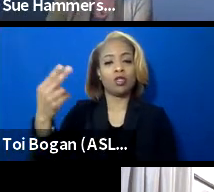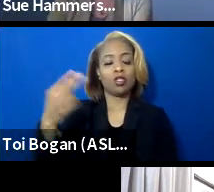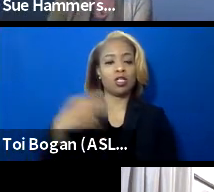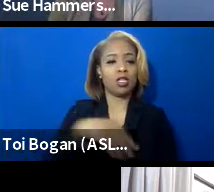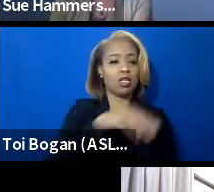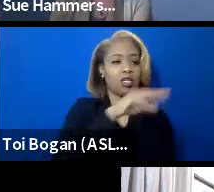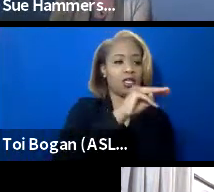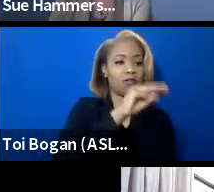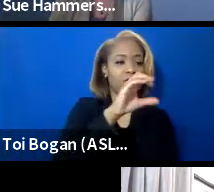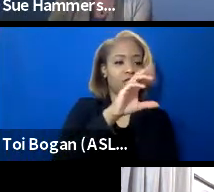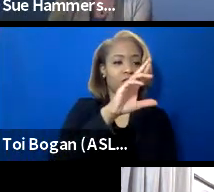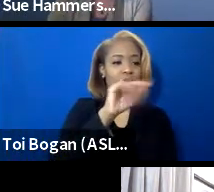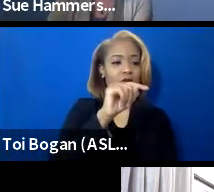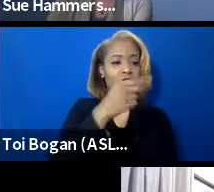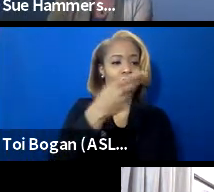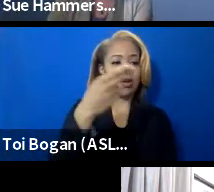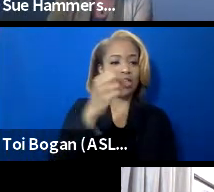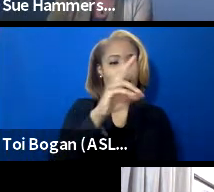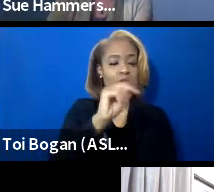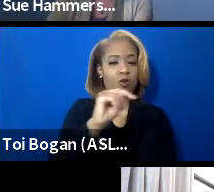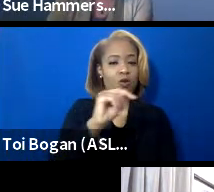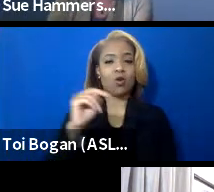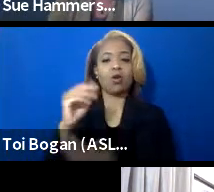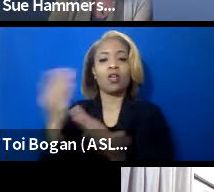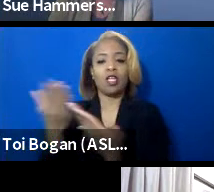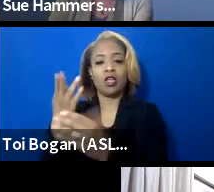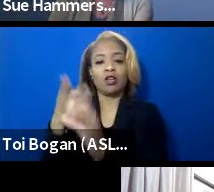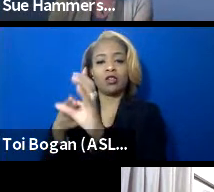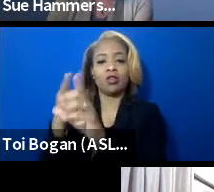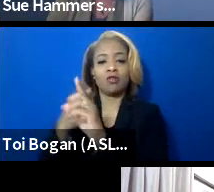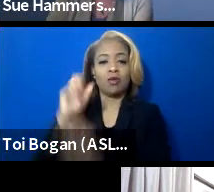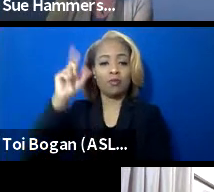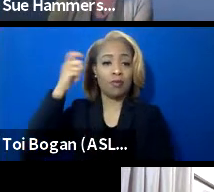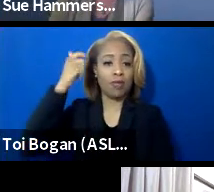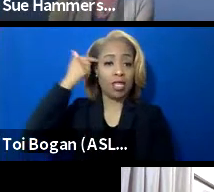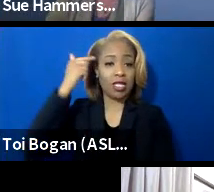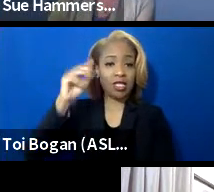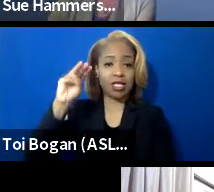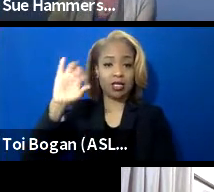MC Rothhorn. Present, remotely attending from Lansing, Michigan.